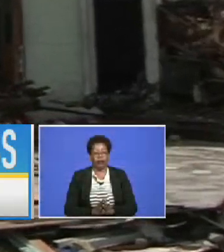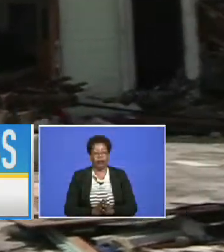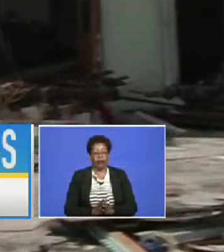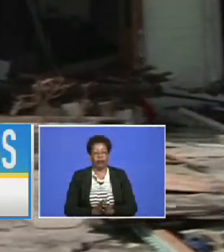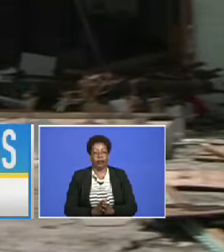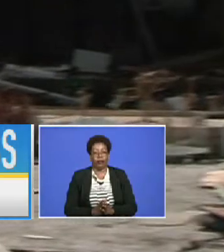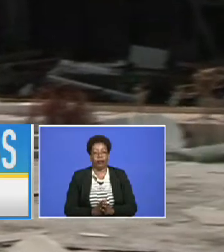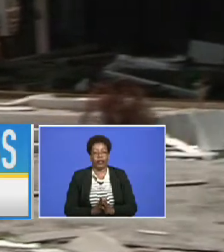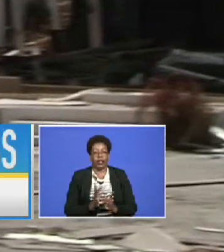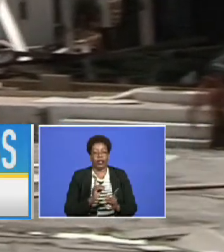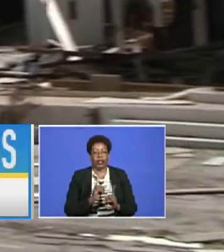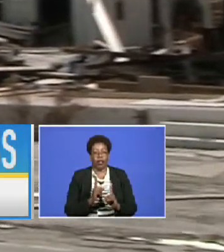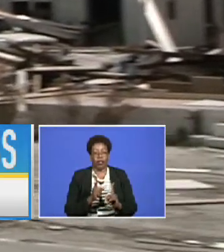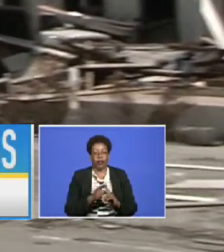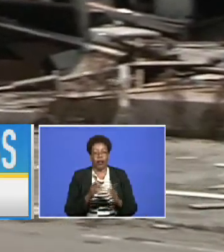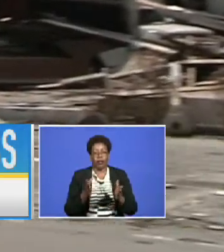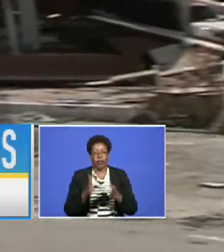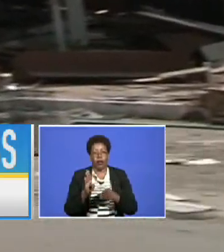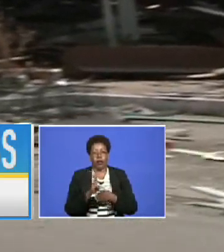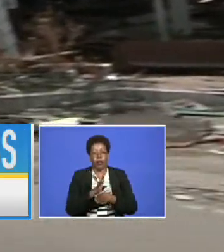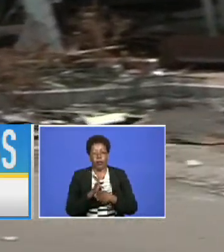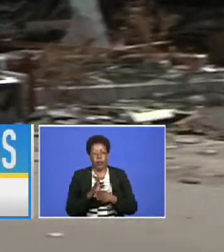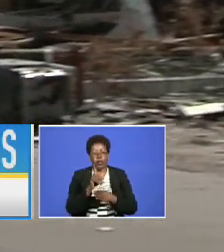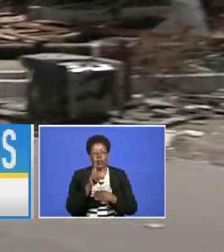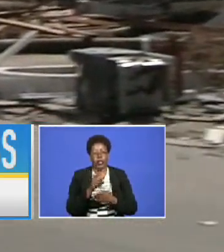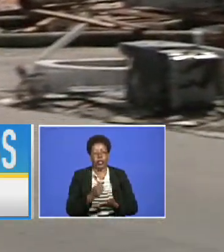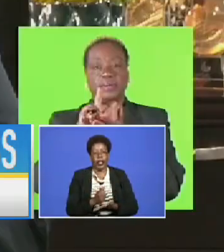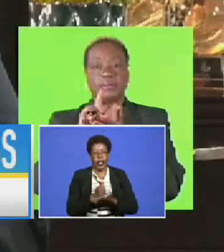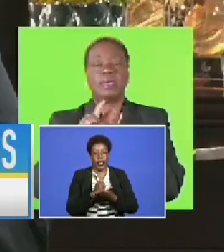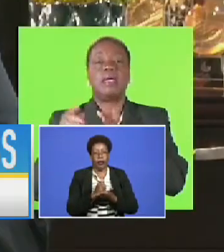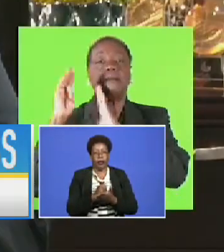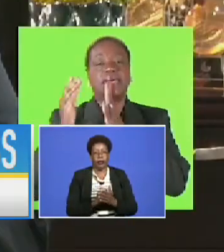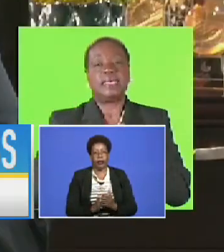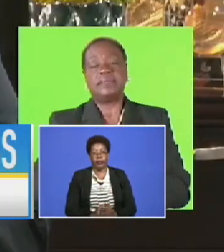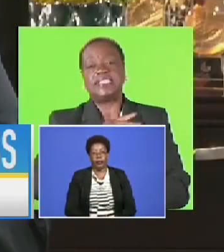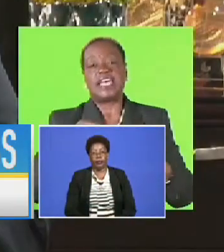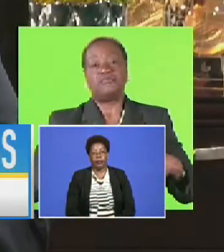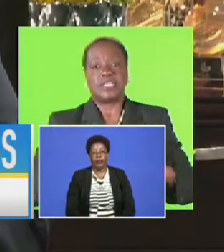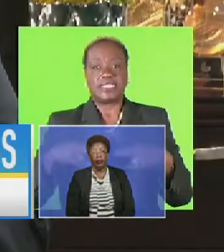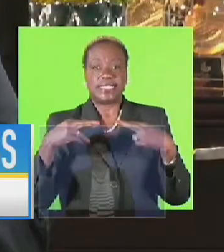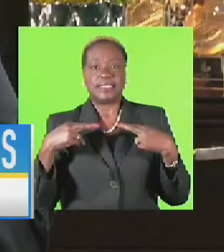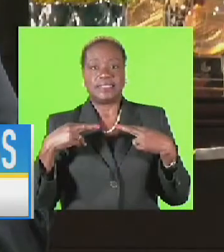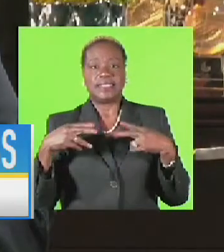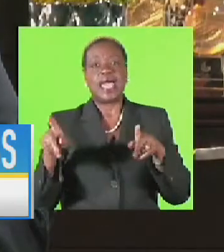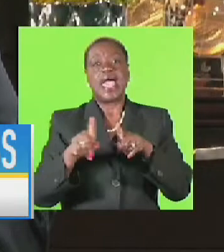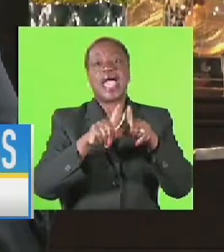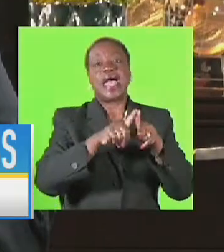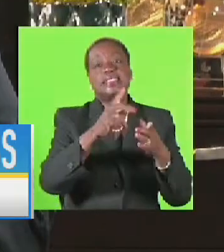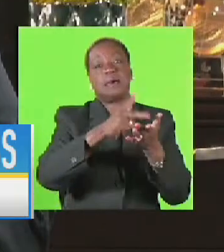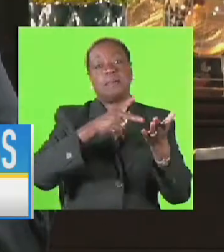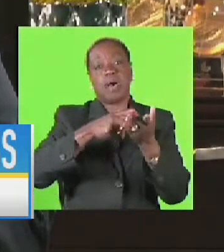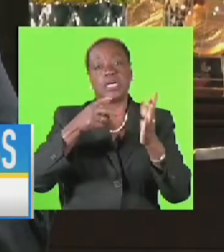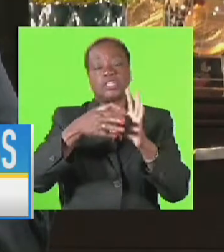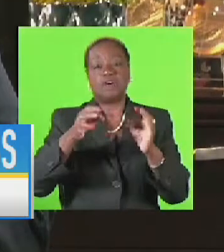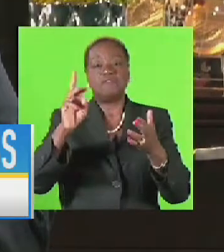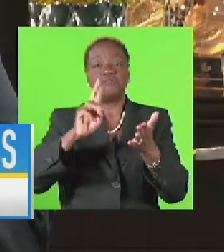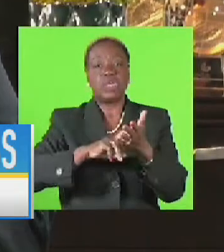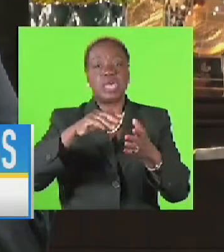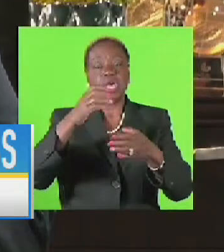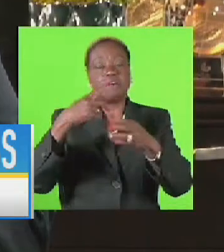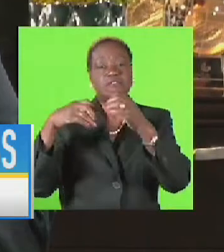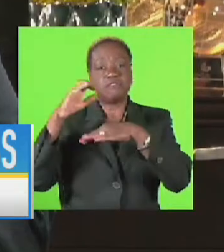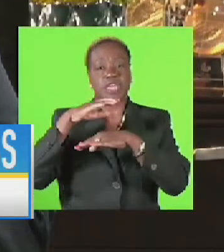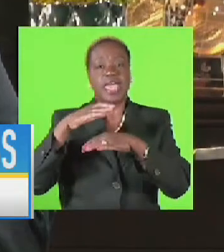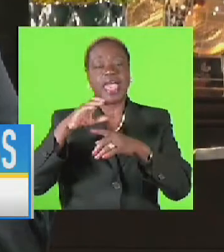Business Development Centers program is assisting in the restoration process. As of February 5th, the Small Business